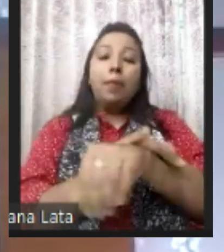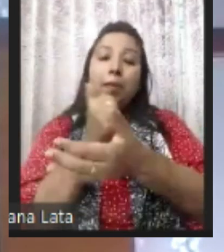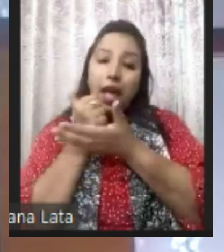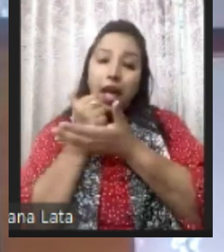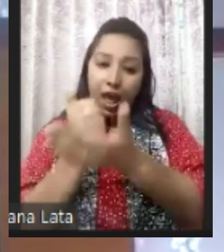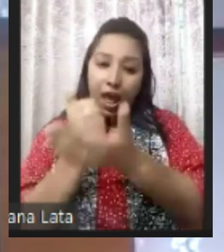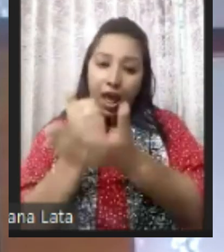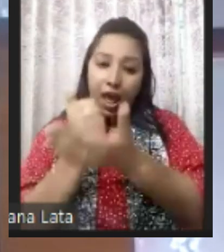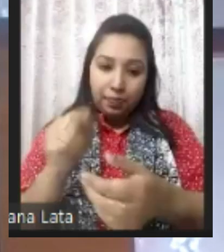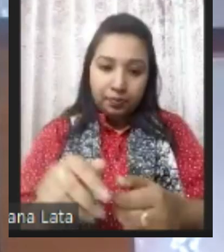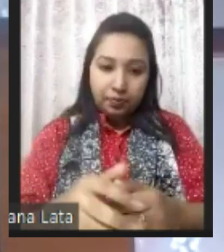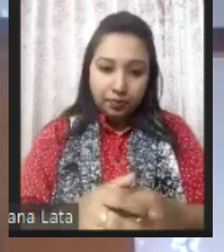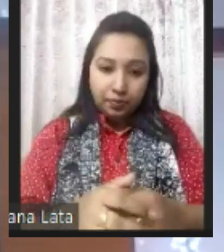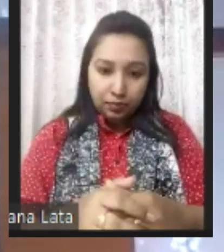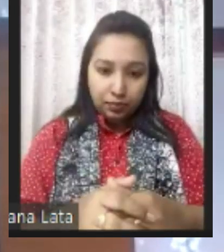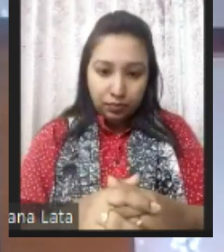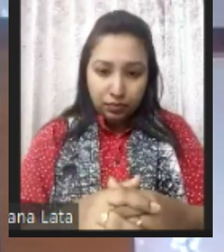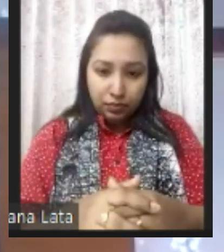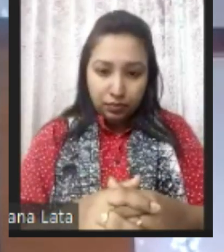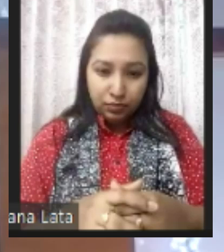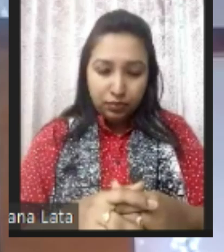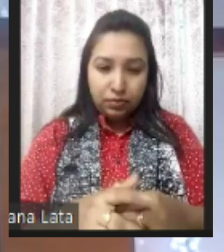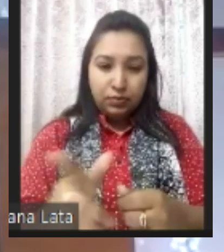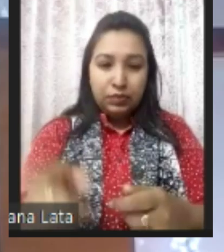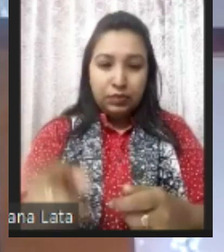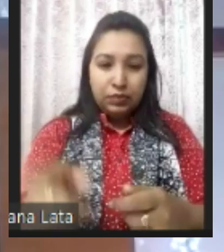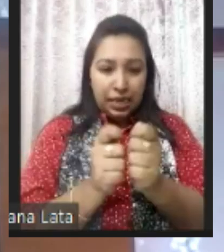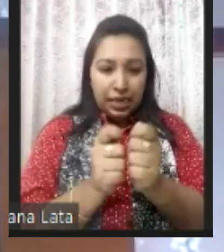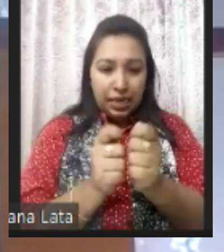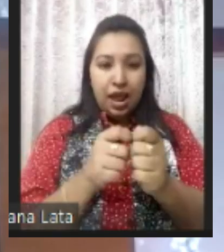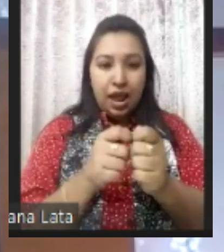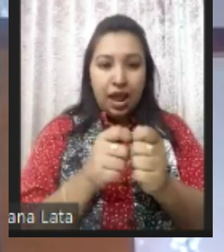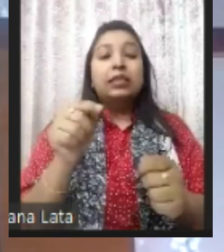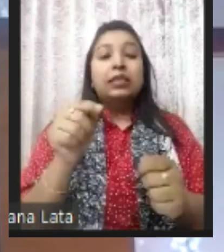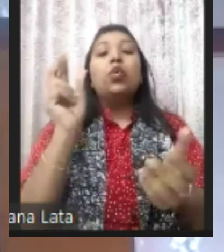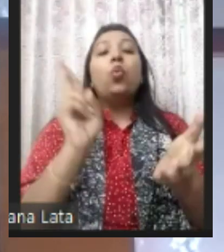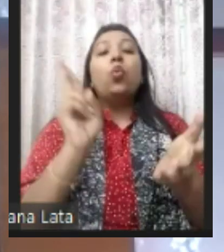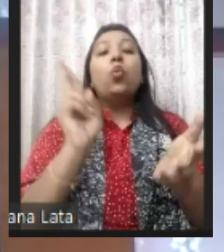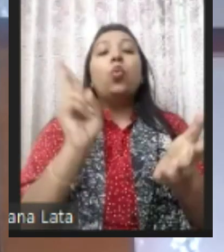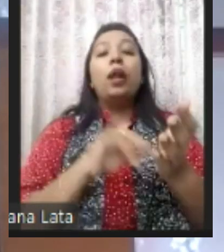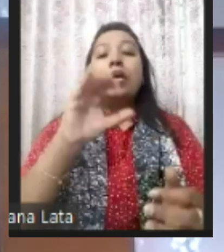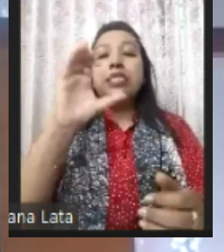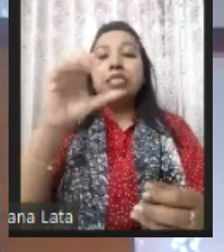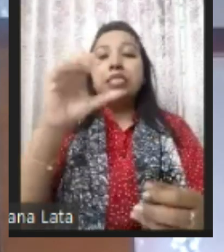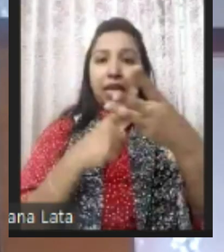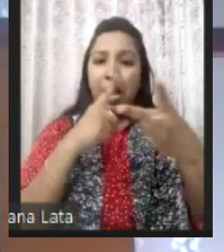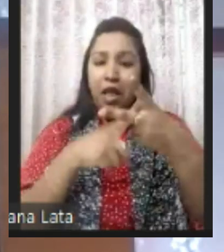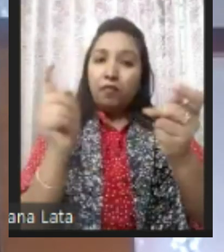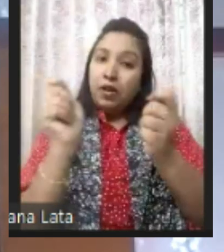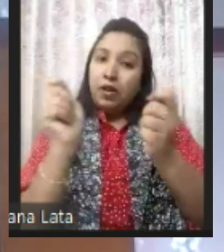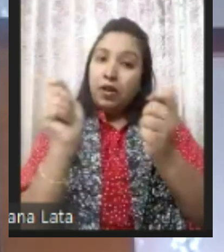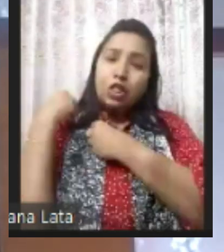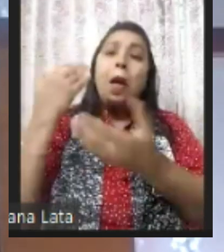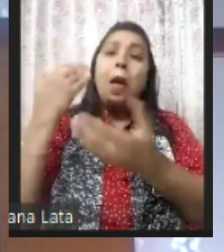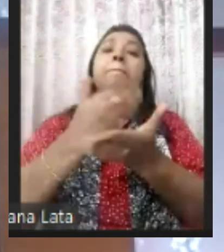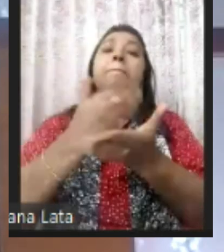has different UN has different mandate. UNICEF is doing, but I must say there is a